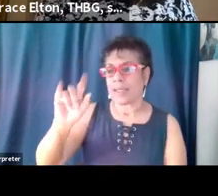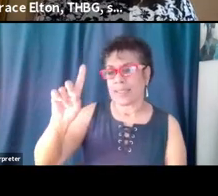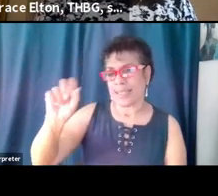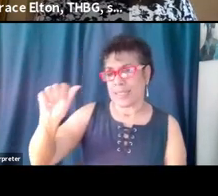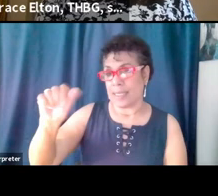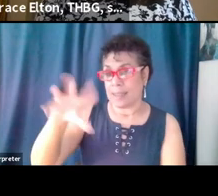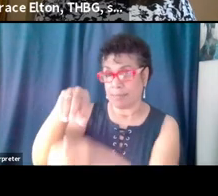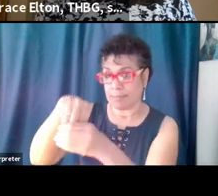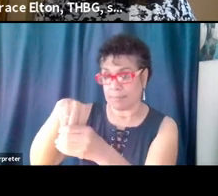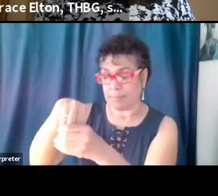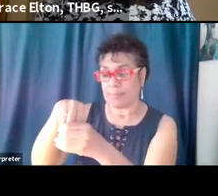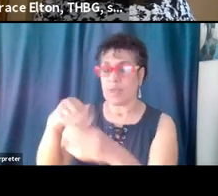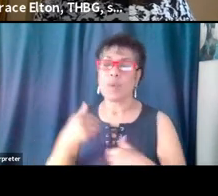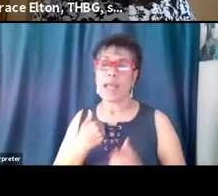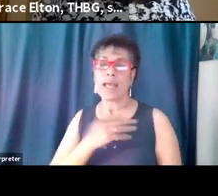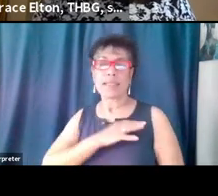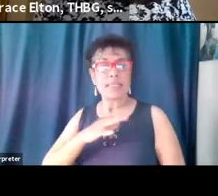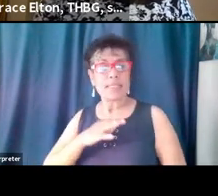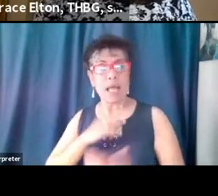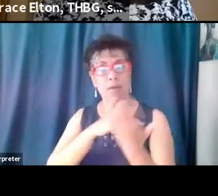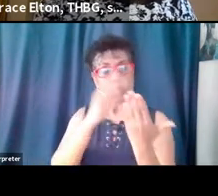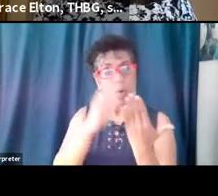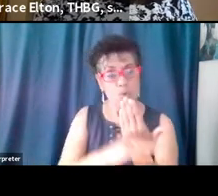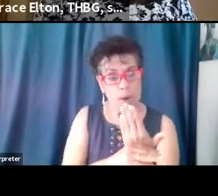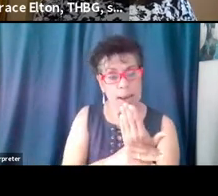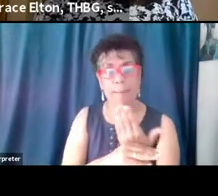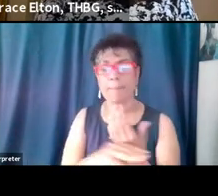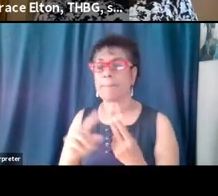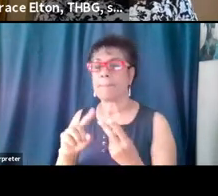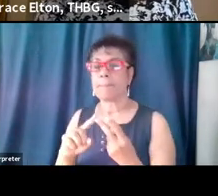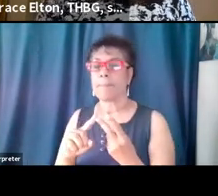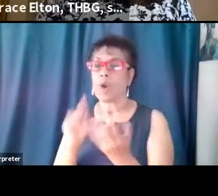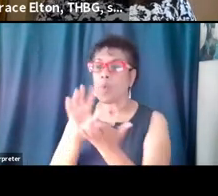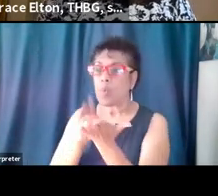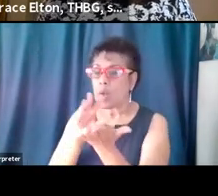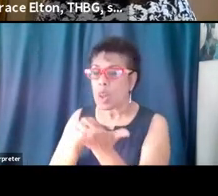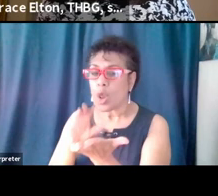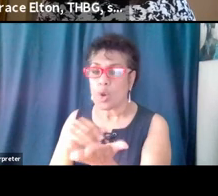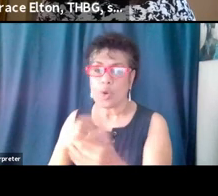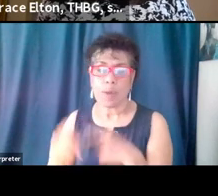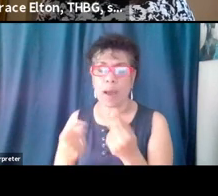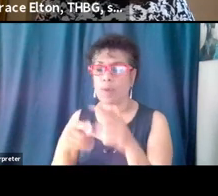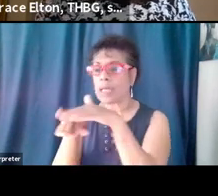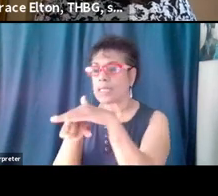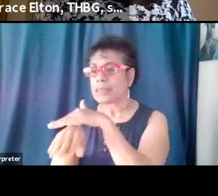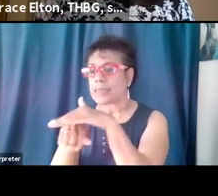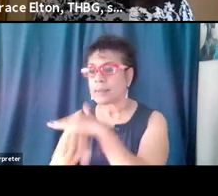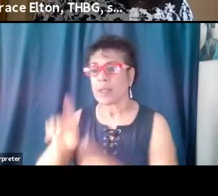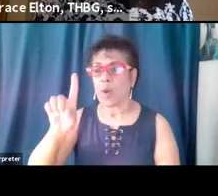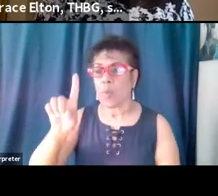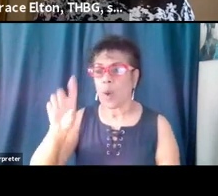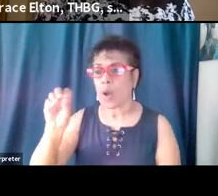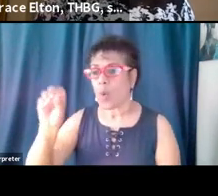The committee hosted several staff programs. We got to learn wonderful things like Accessibility 101, being